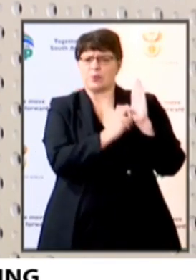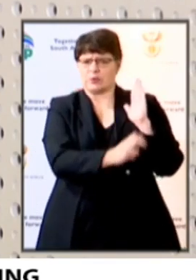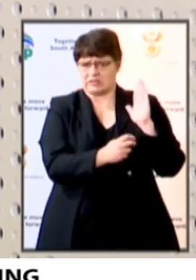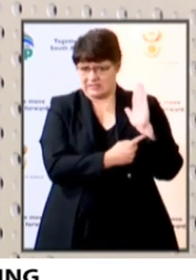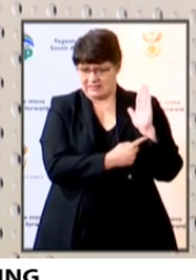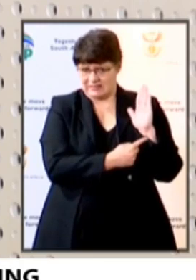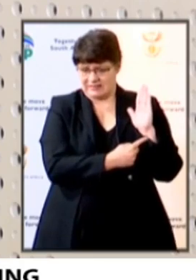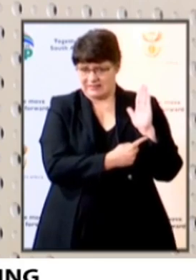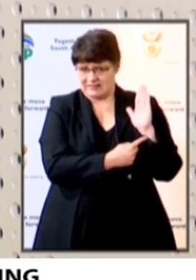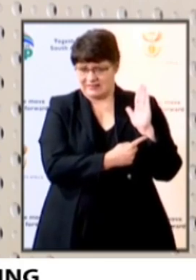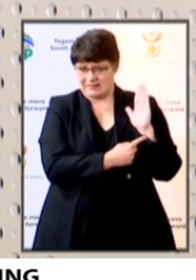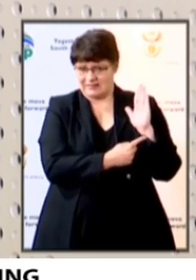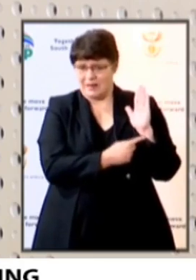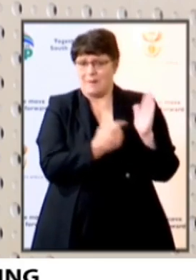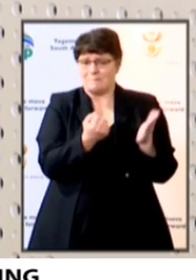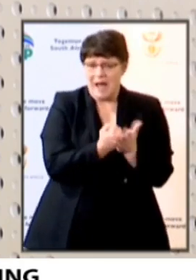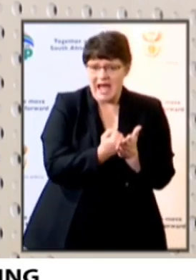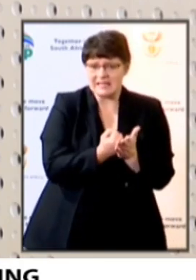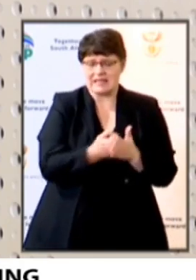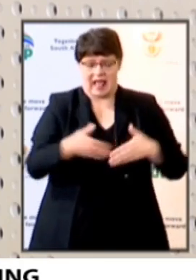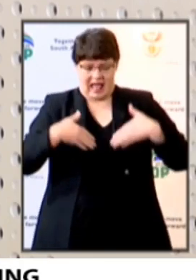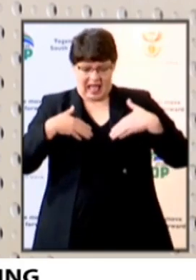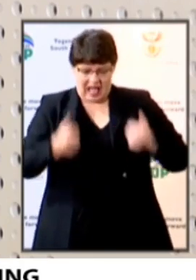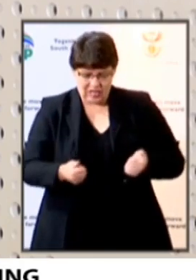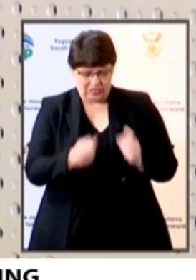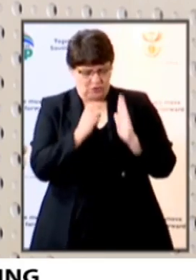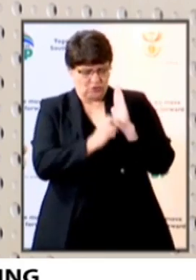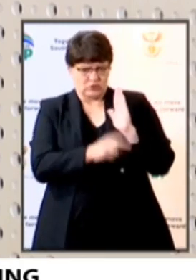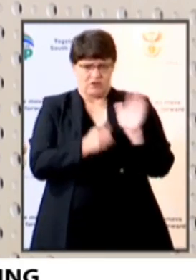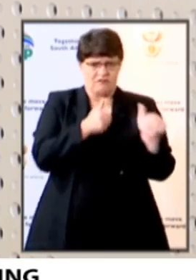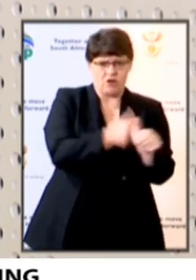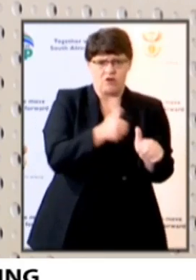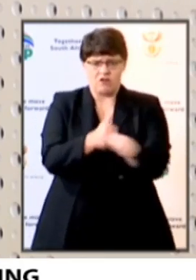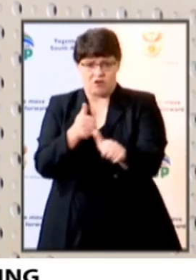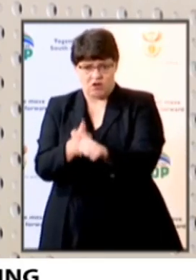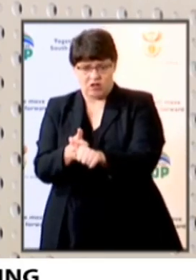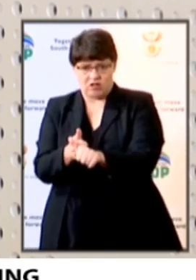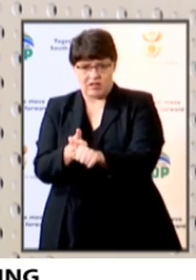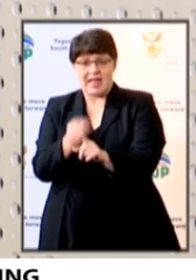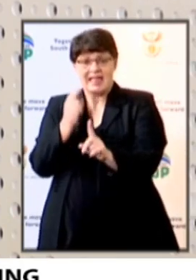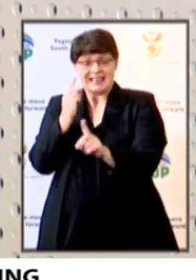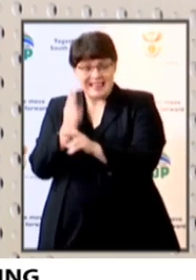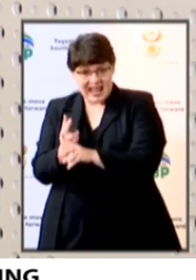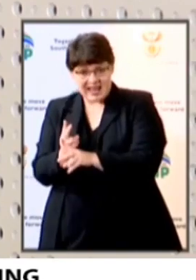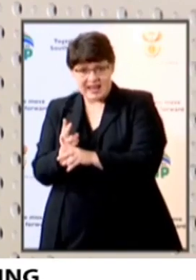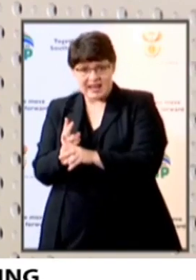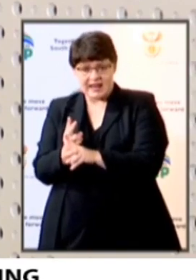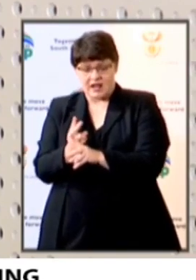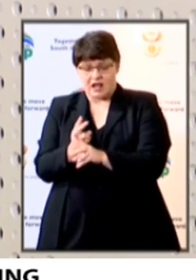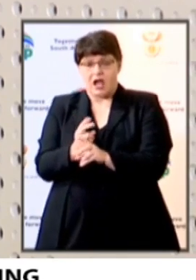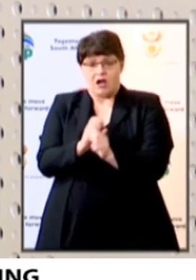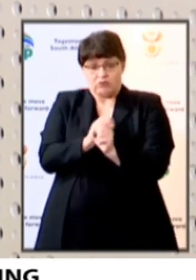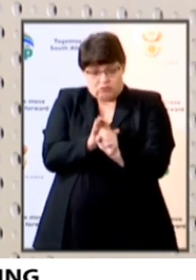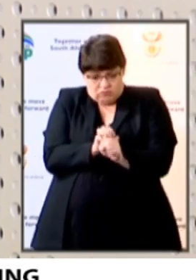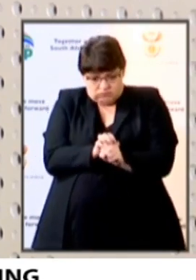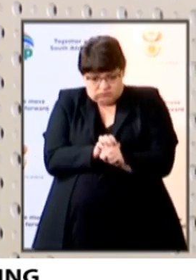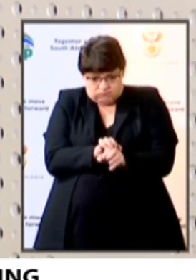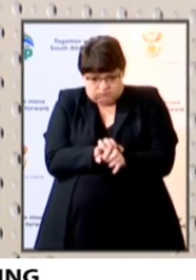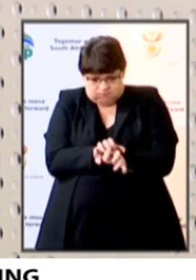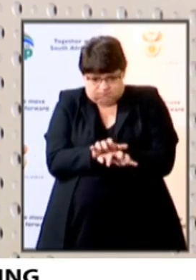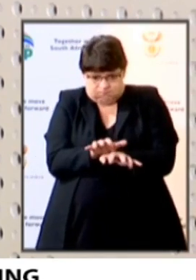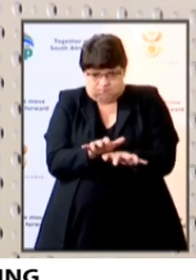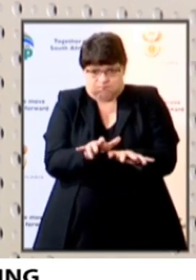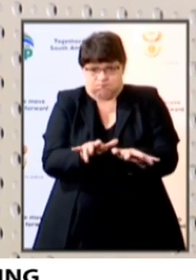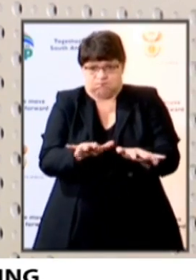the public health conditions, and the virus starts speeding up in terms of